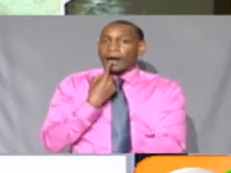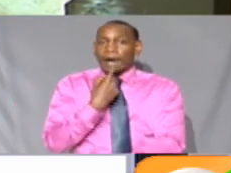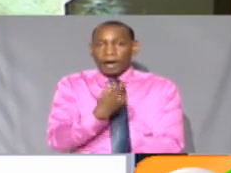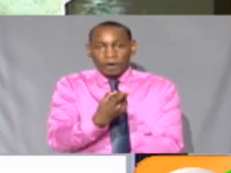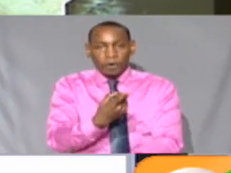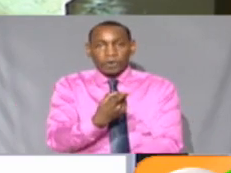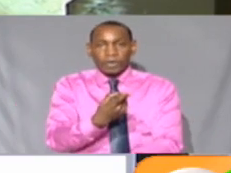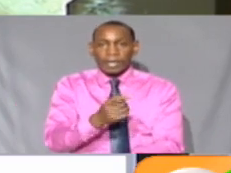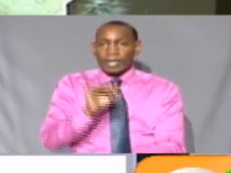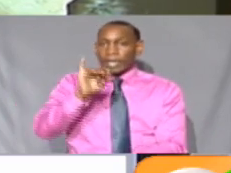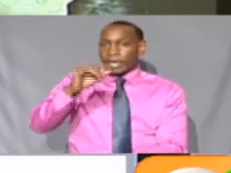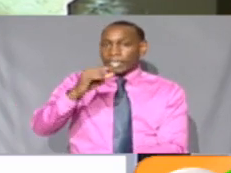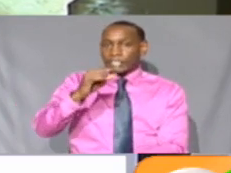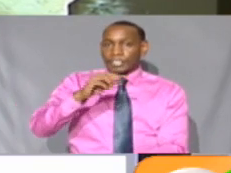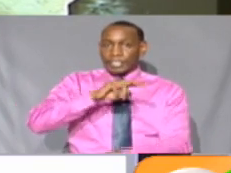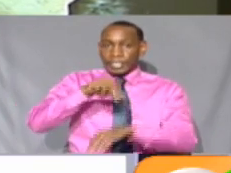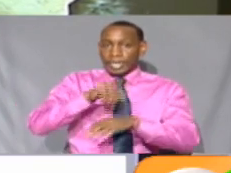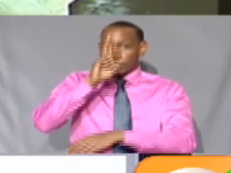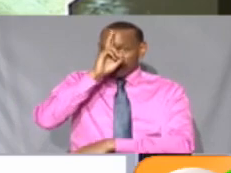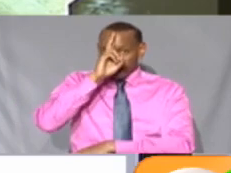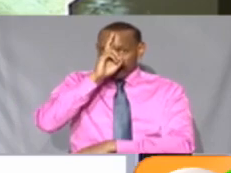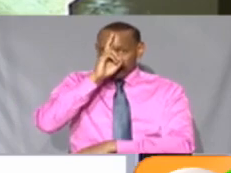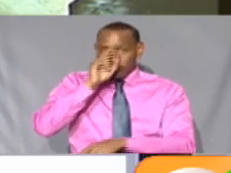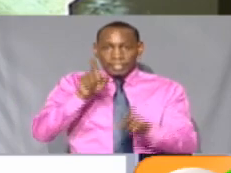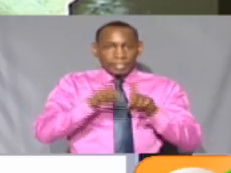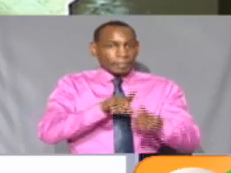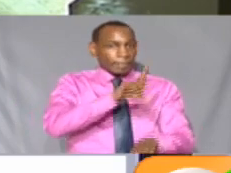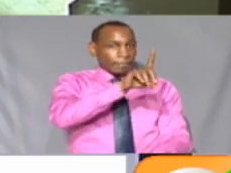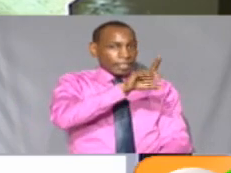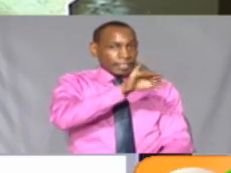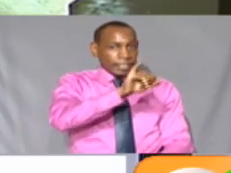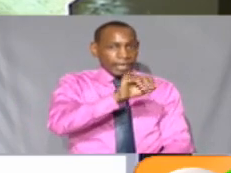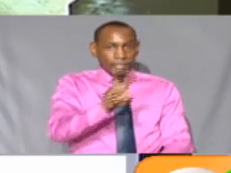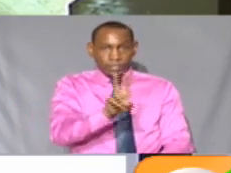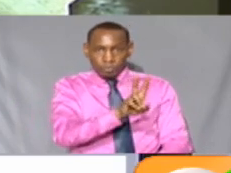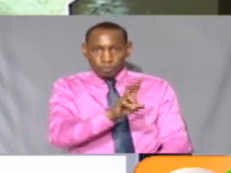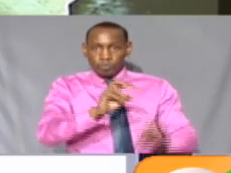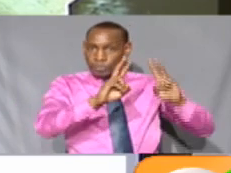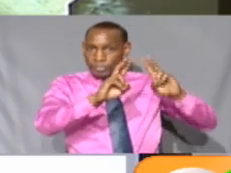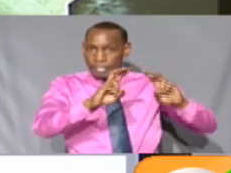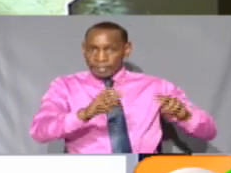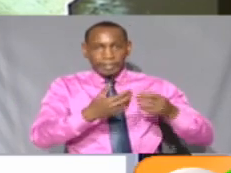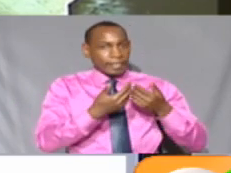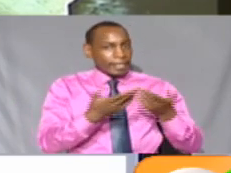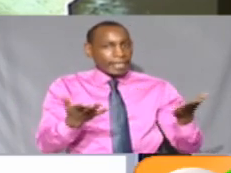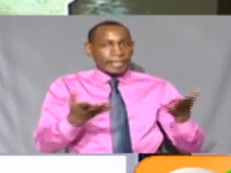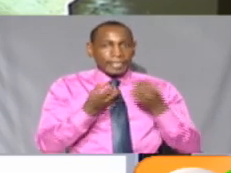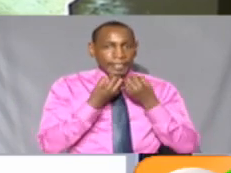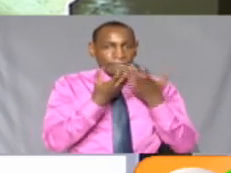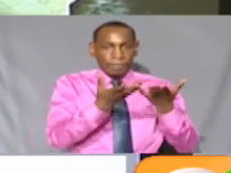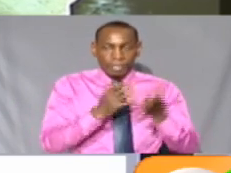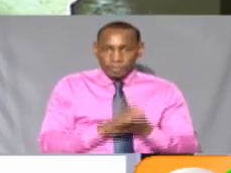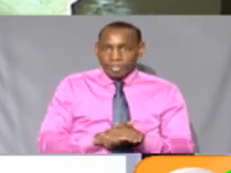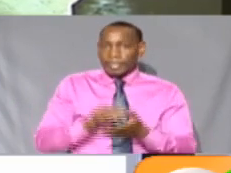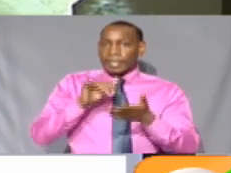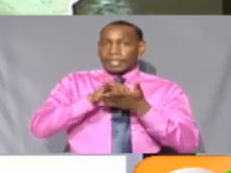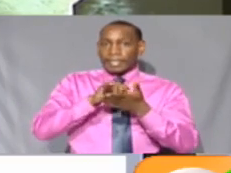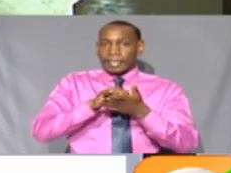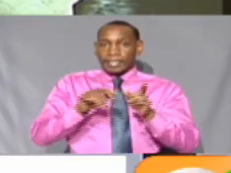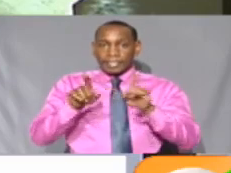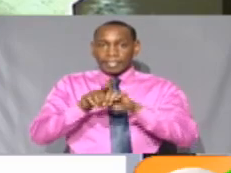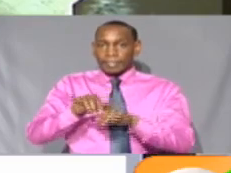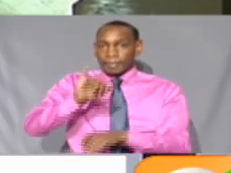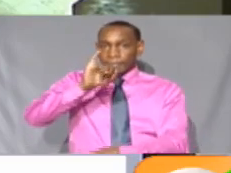the Inspector General of the National Police, and by extension the DCI, to investigate any information, and that the